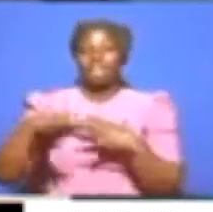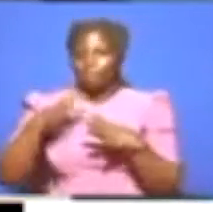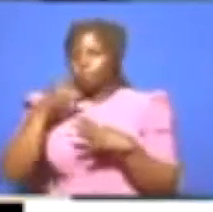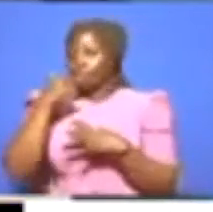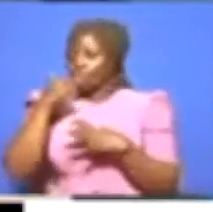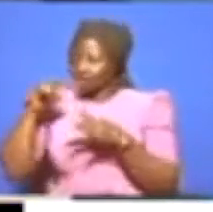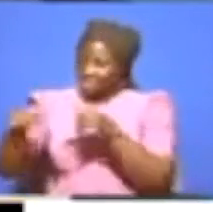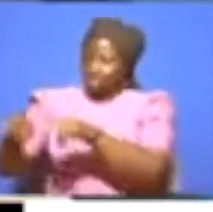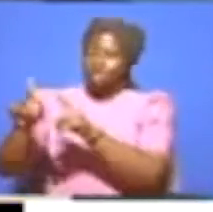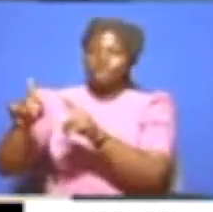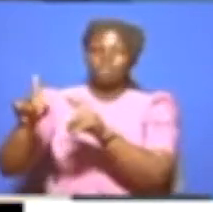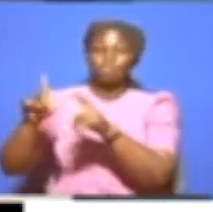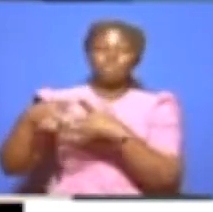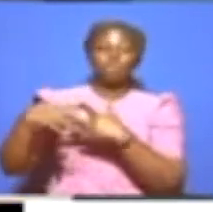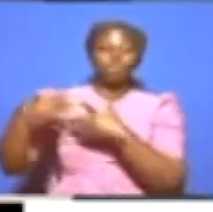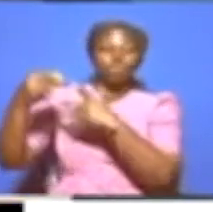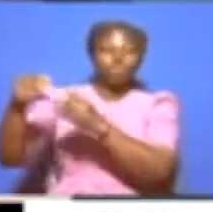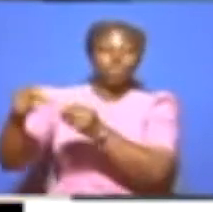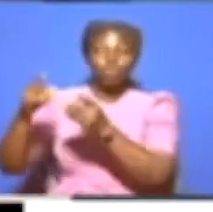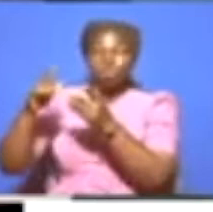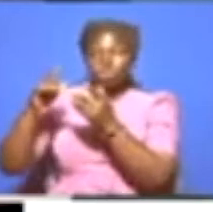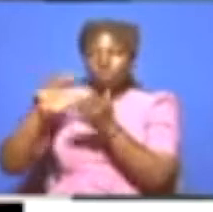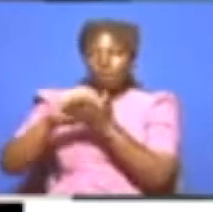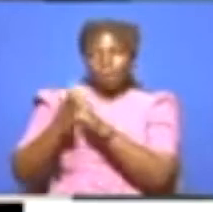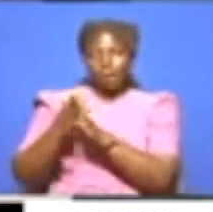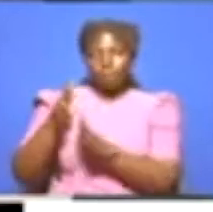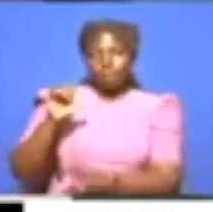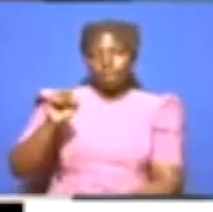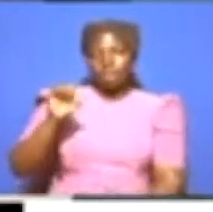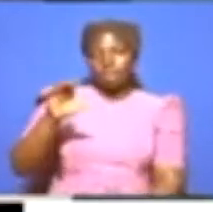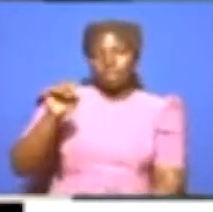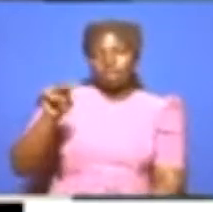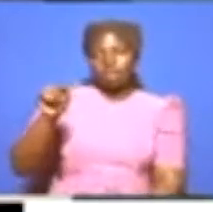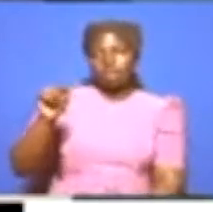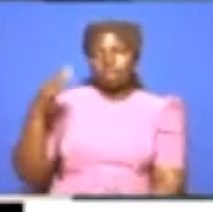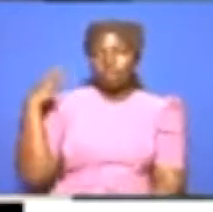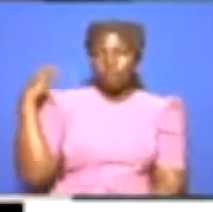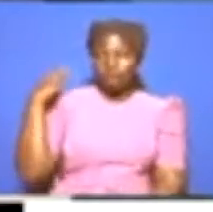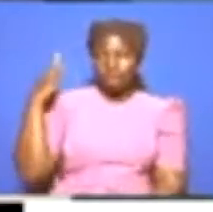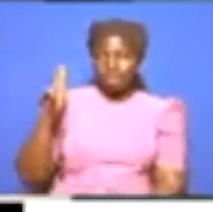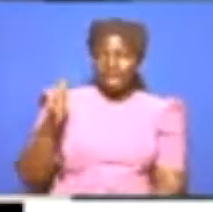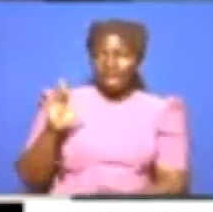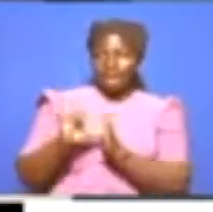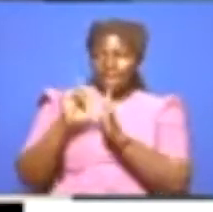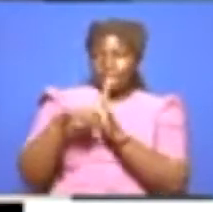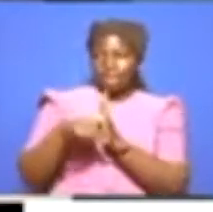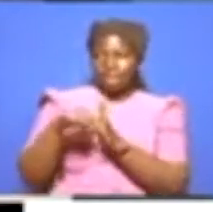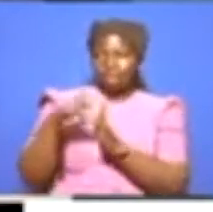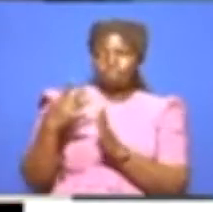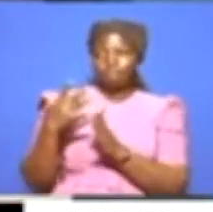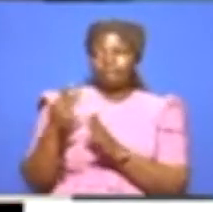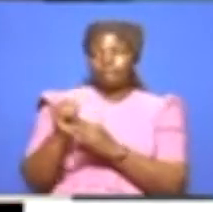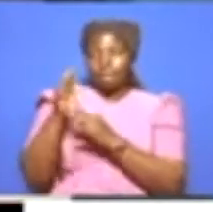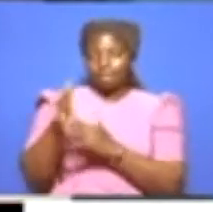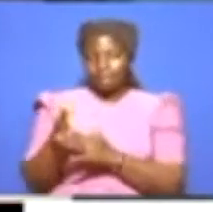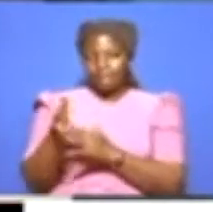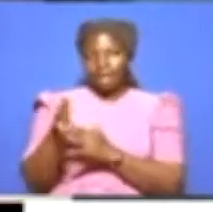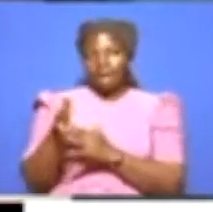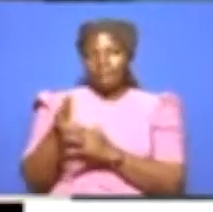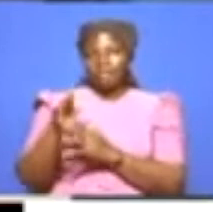to the Scouts. These were volunteers. Later on, we were fortunate that the patron of Kenya Scouts, His Excellency the President,